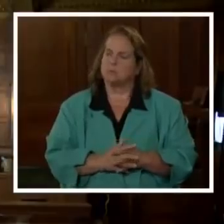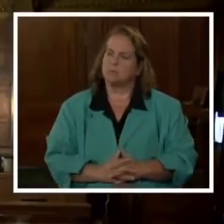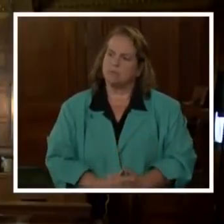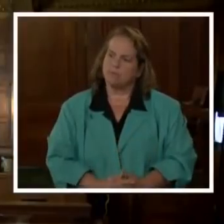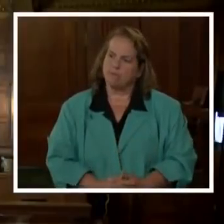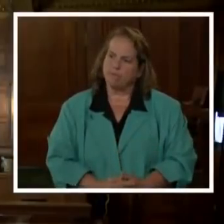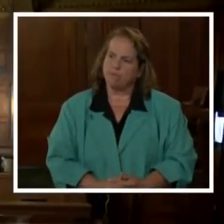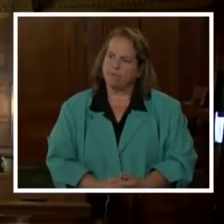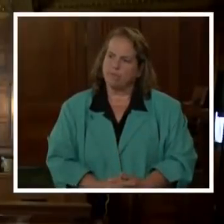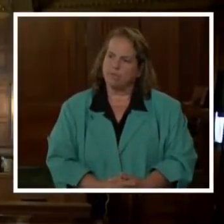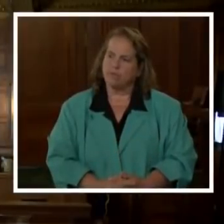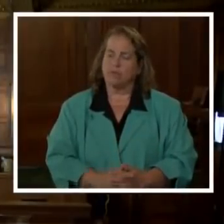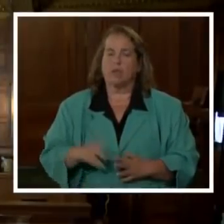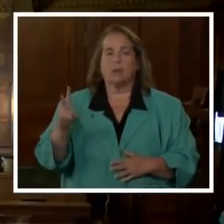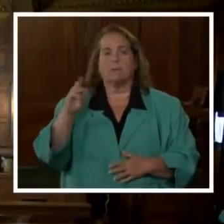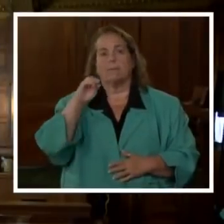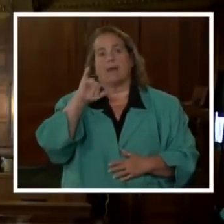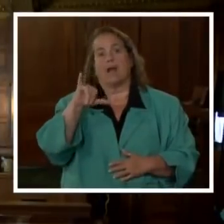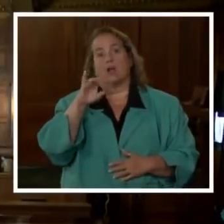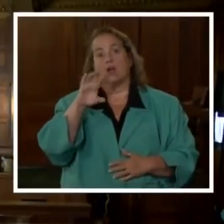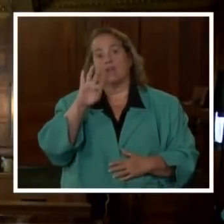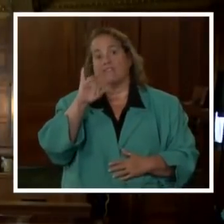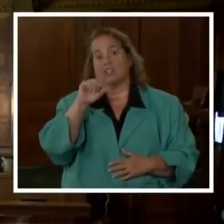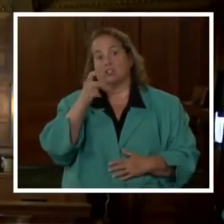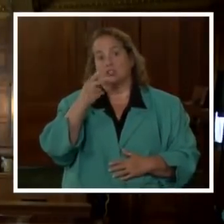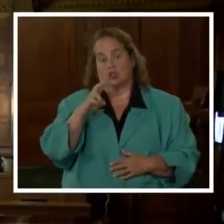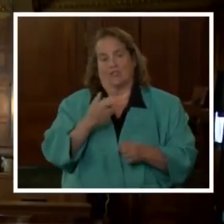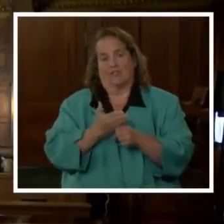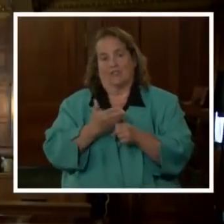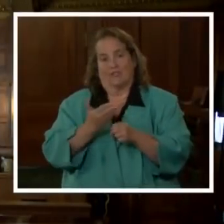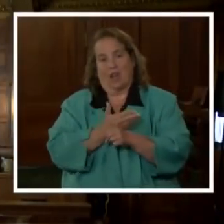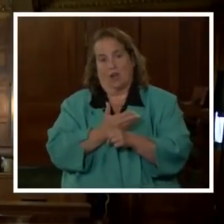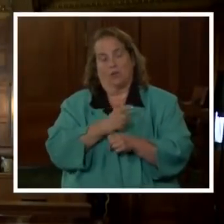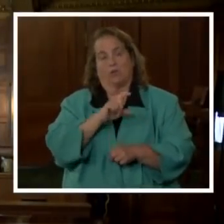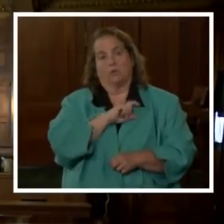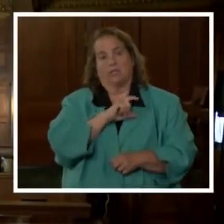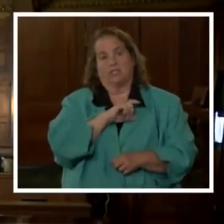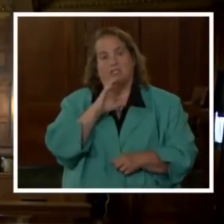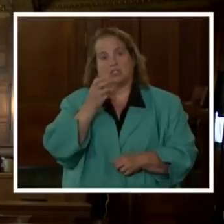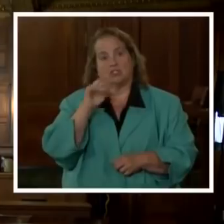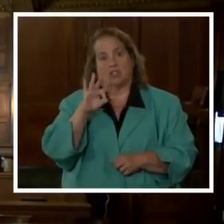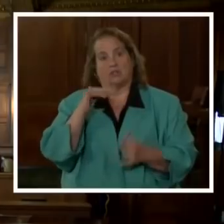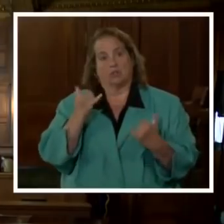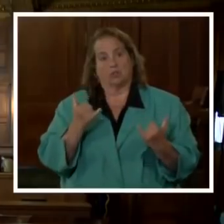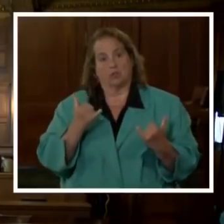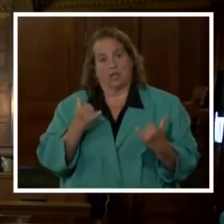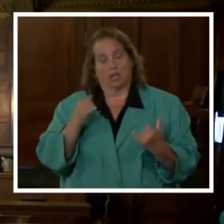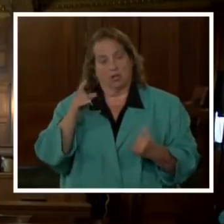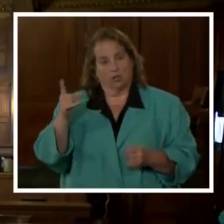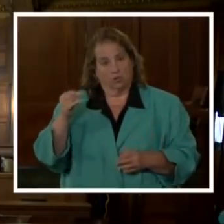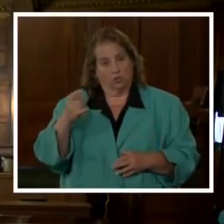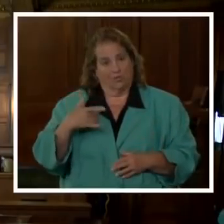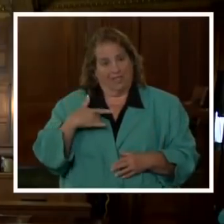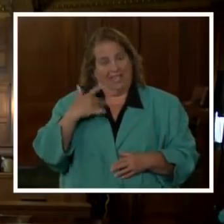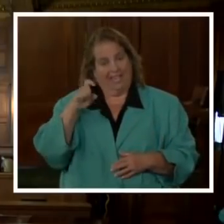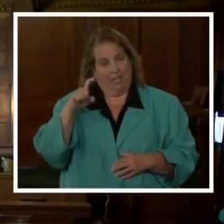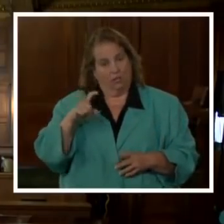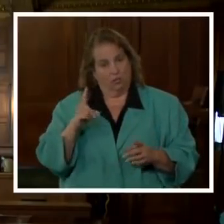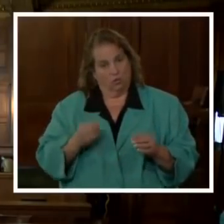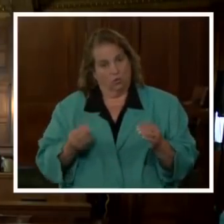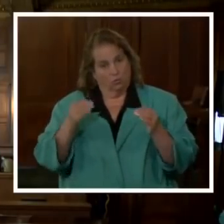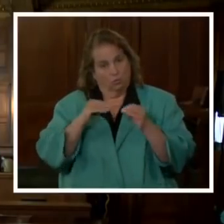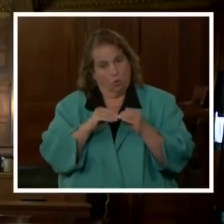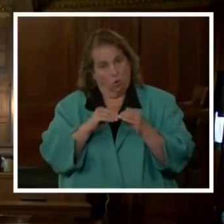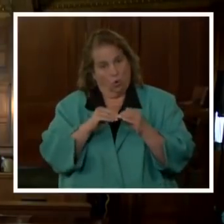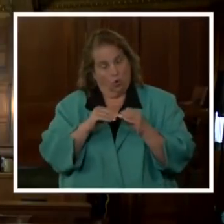With Mayor Greg Beshear firing the police chief today, do you feel like he needs to do anything more to kind